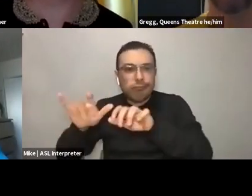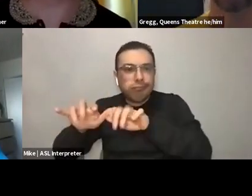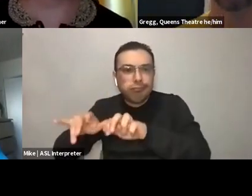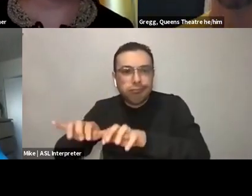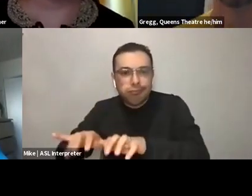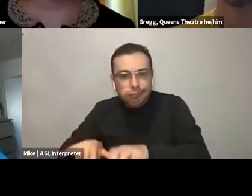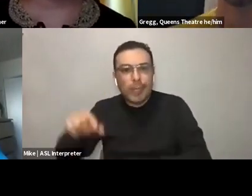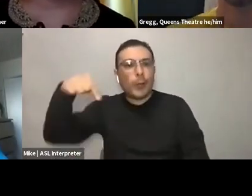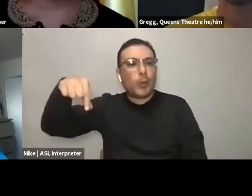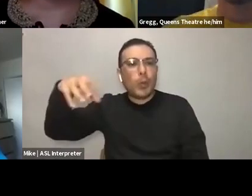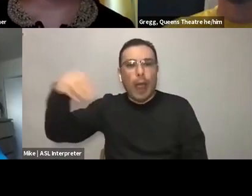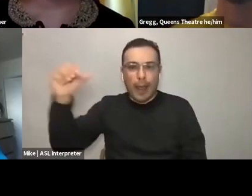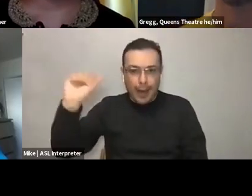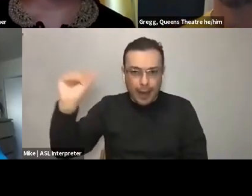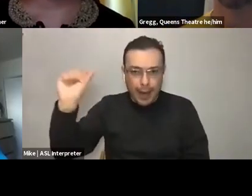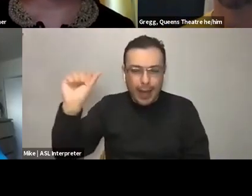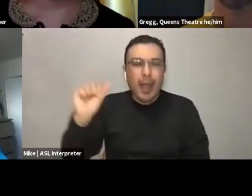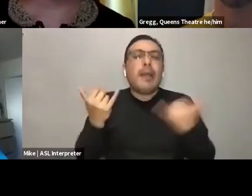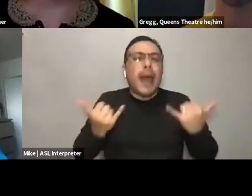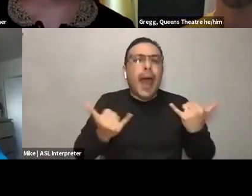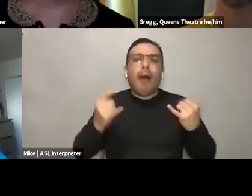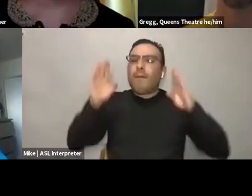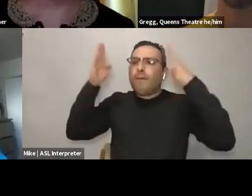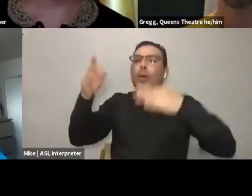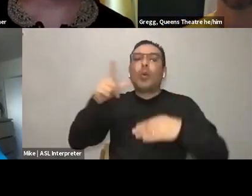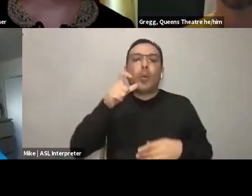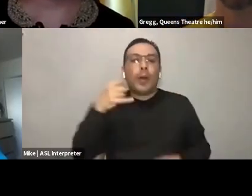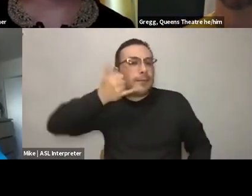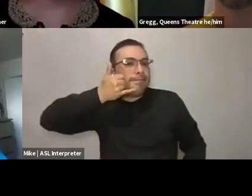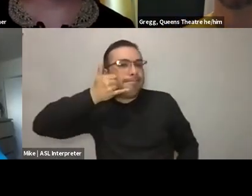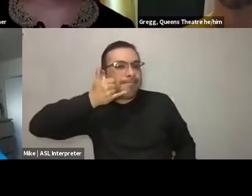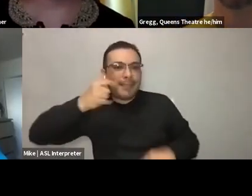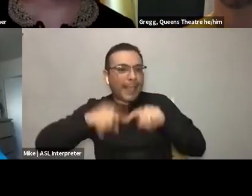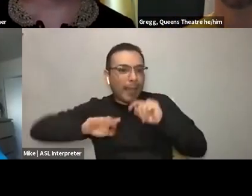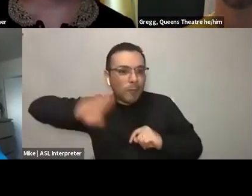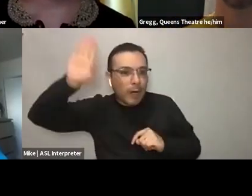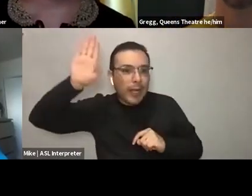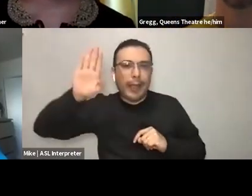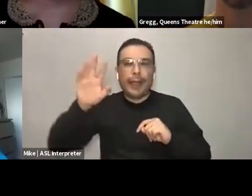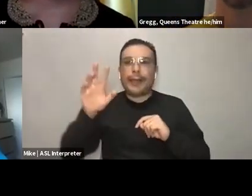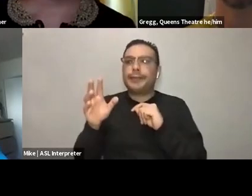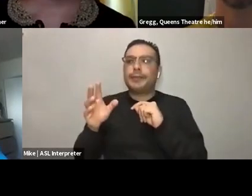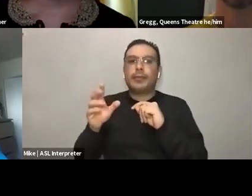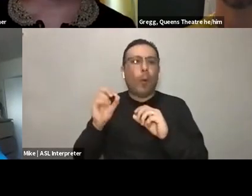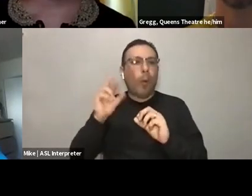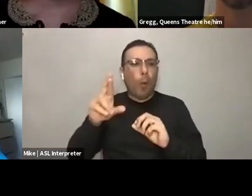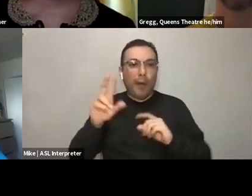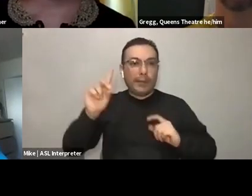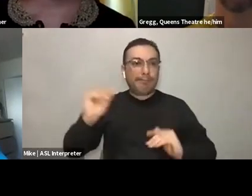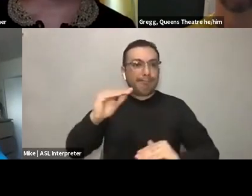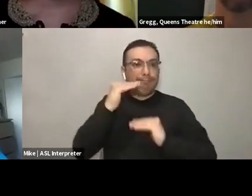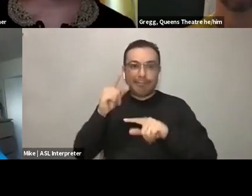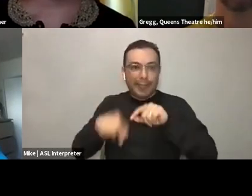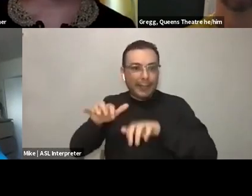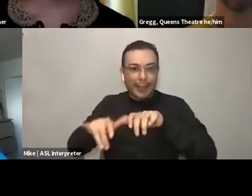phone or those who cannot access the Q and A, please feel free to raise your hand. Um, and I will try to call on you in the meantime, just